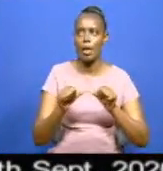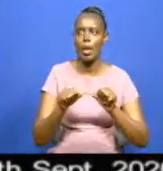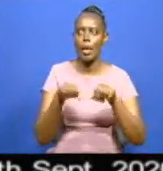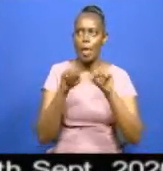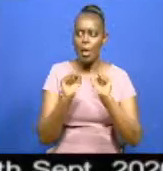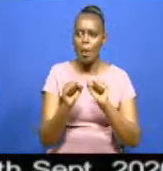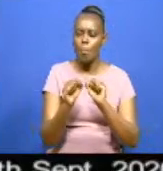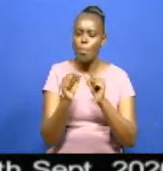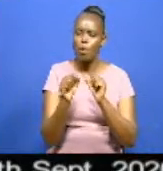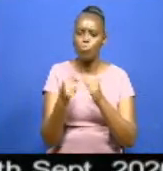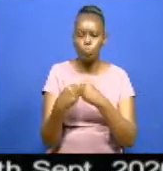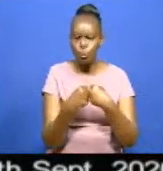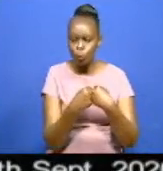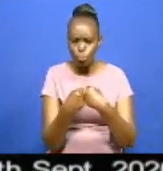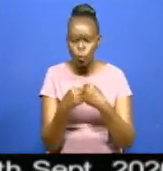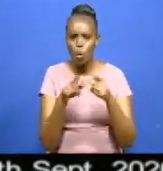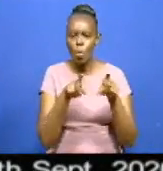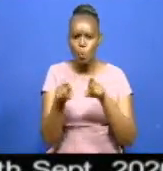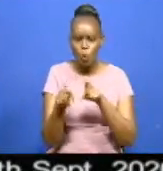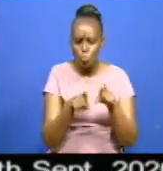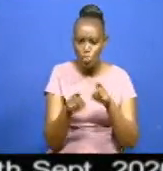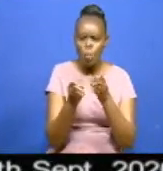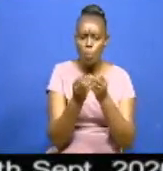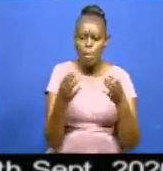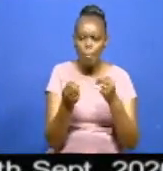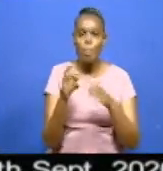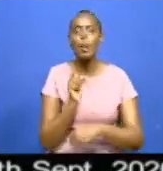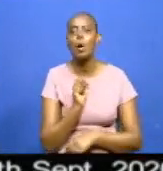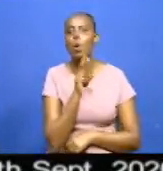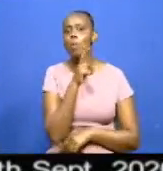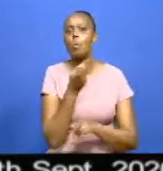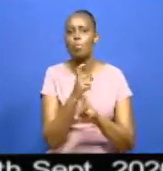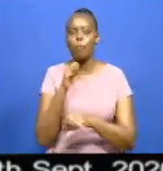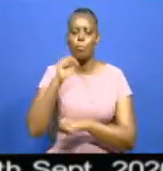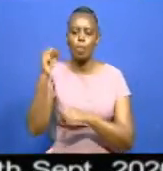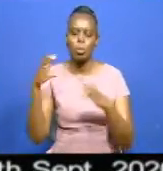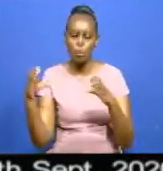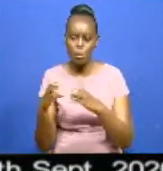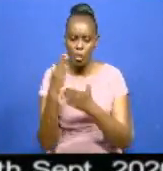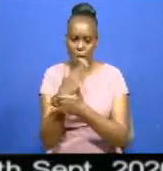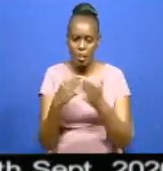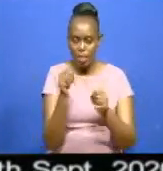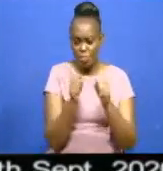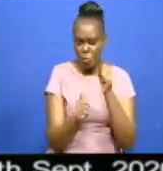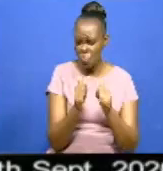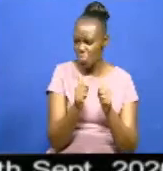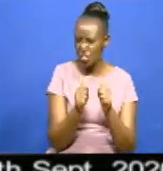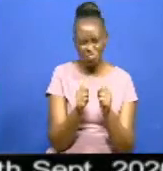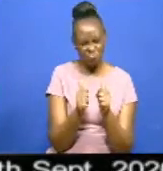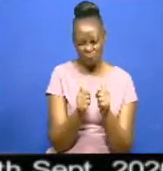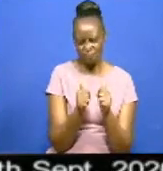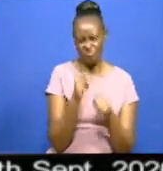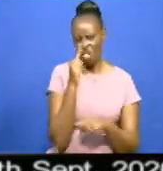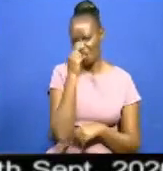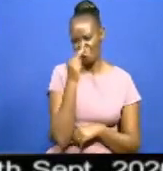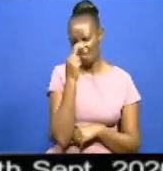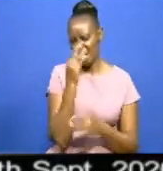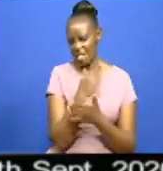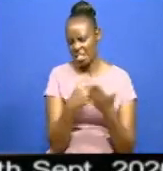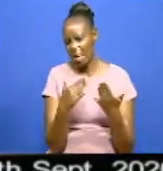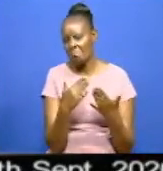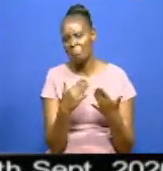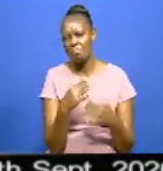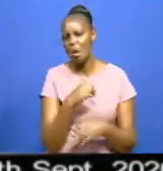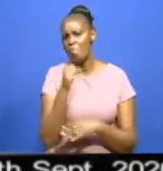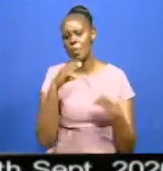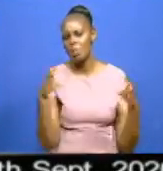to handle the many complaints that you receive from political parties, some of which are very weird, because sometimes you find